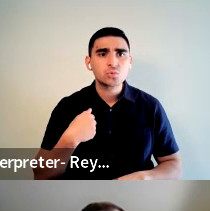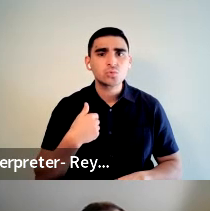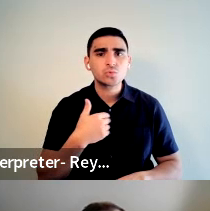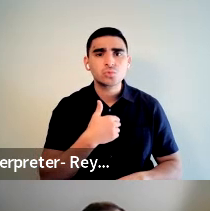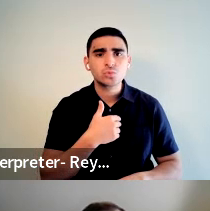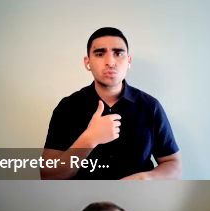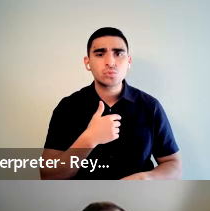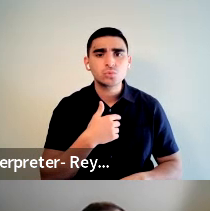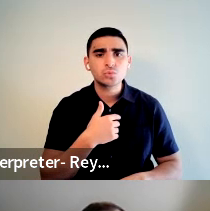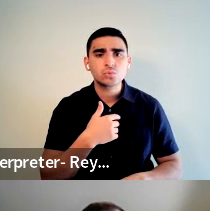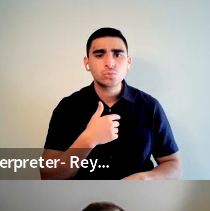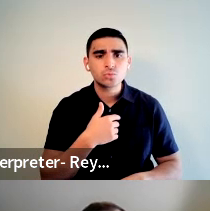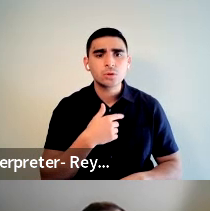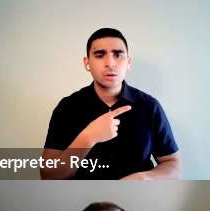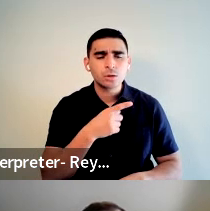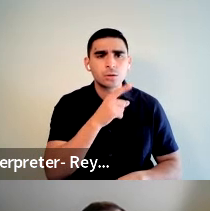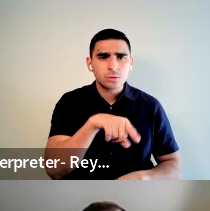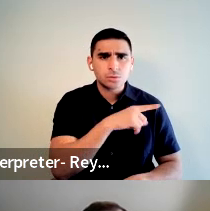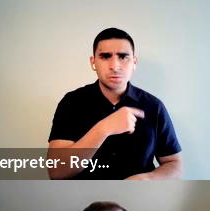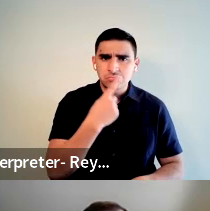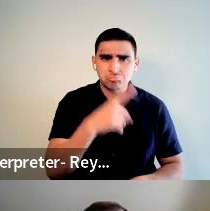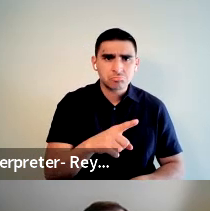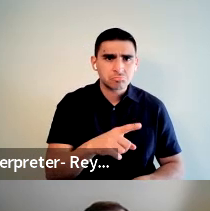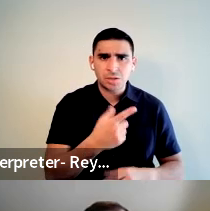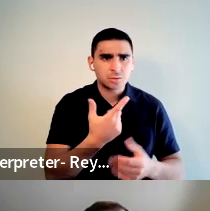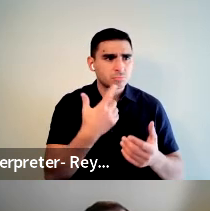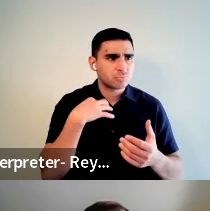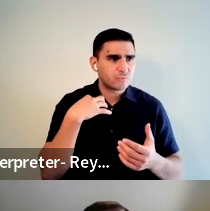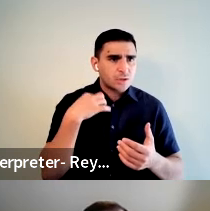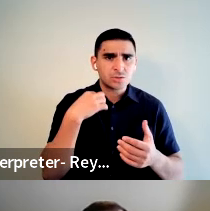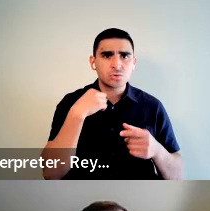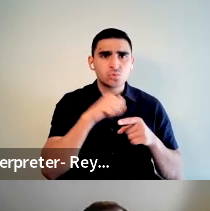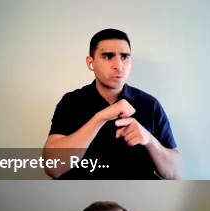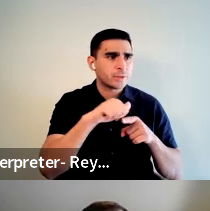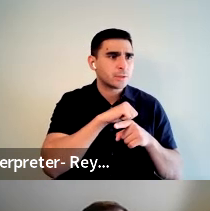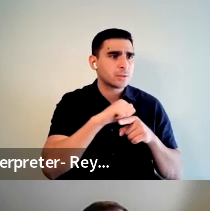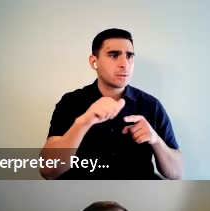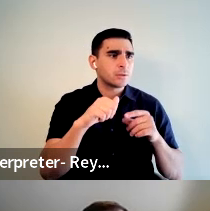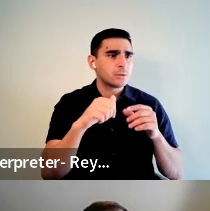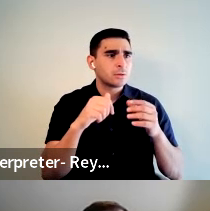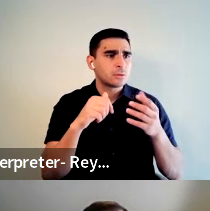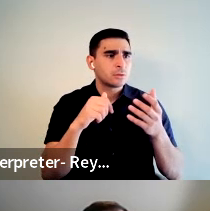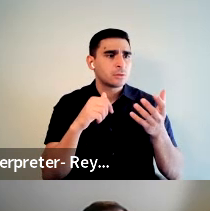happy to do some training and be some volunteer peer counseling and work with